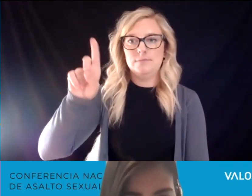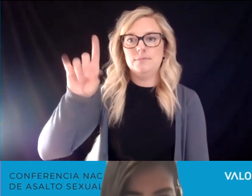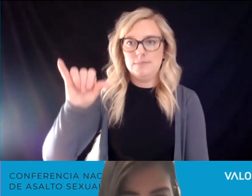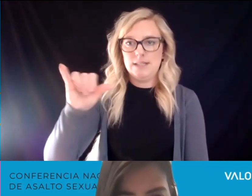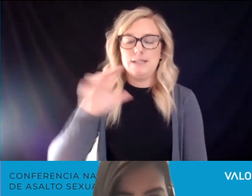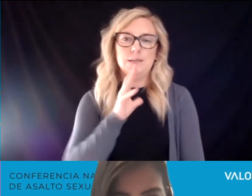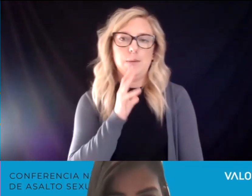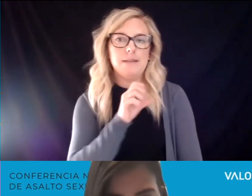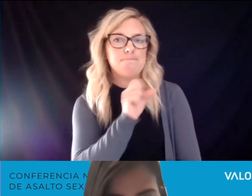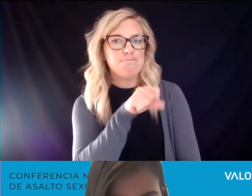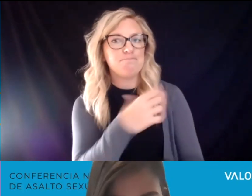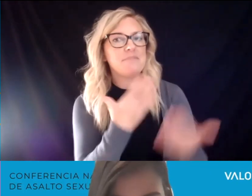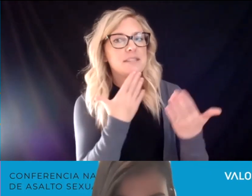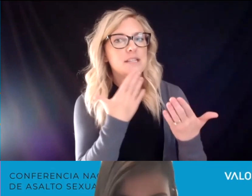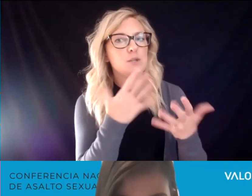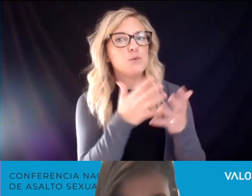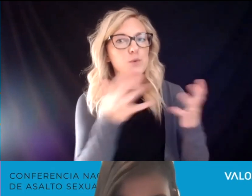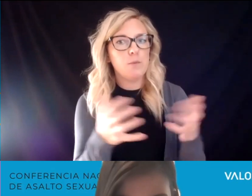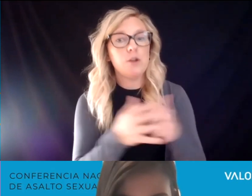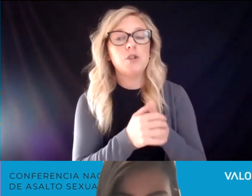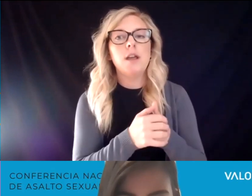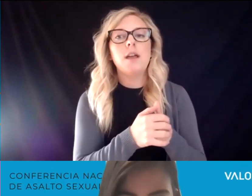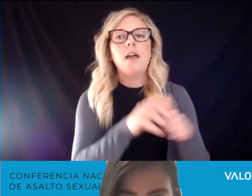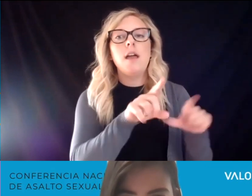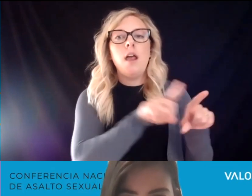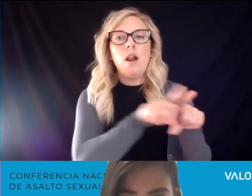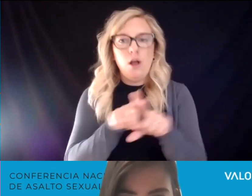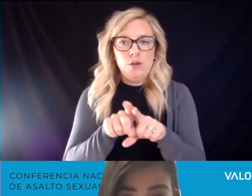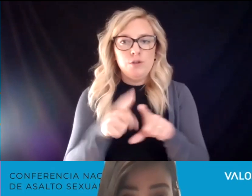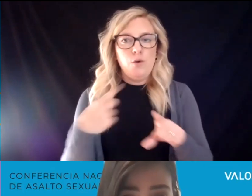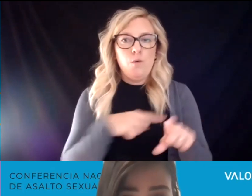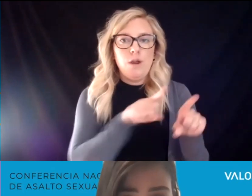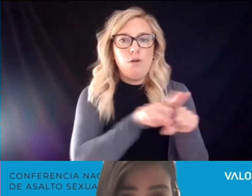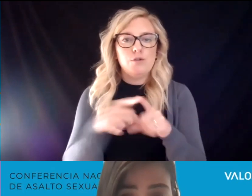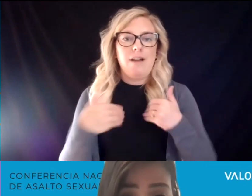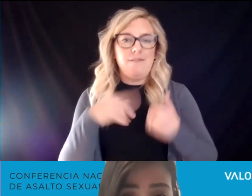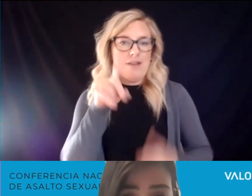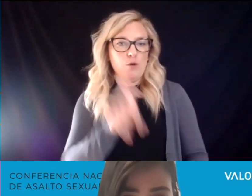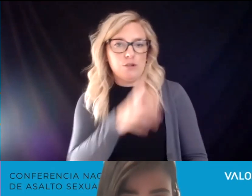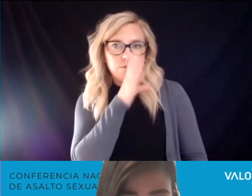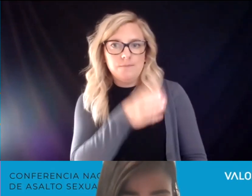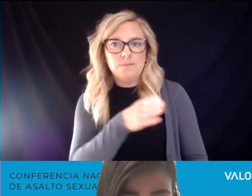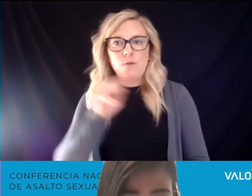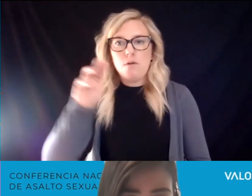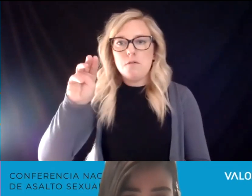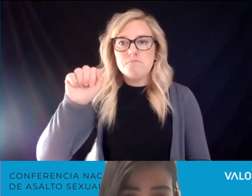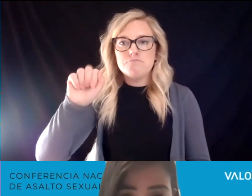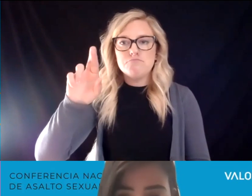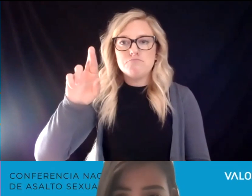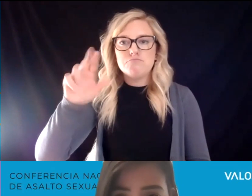Yes, thank you very much. And also, we also have a question for Margaret. What does Shared Helpline